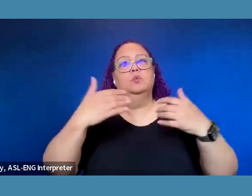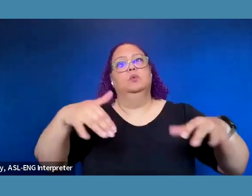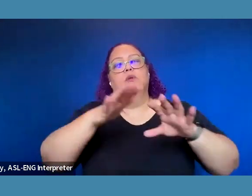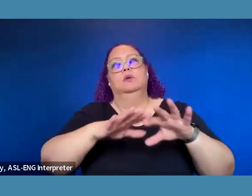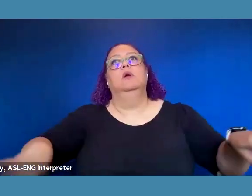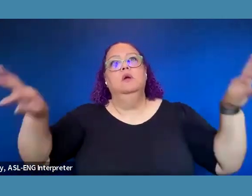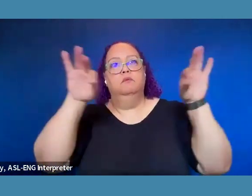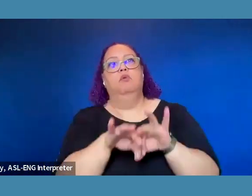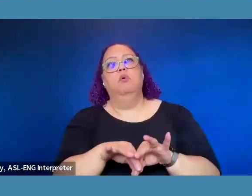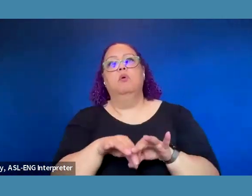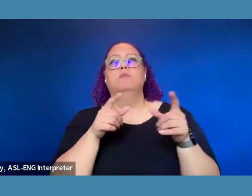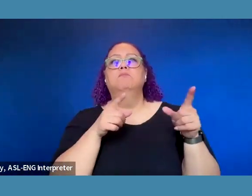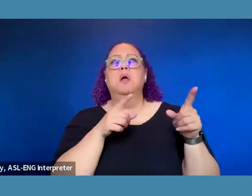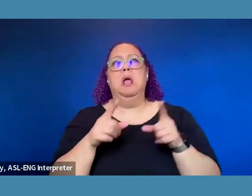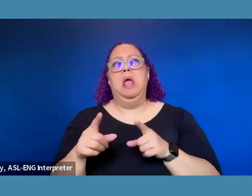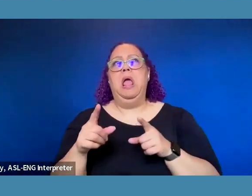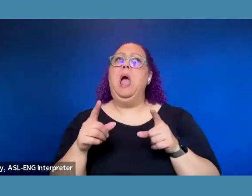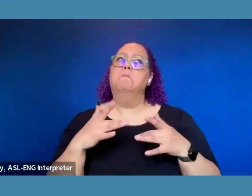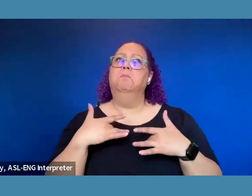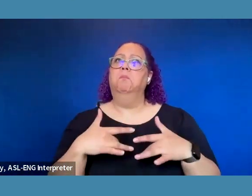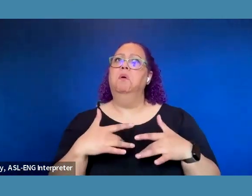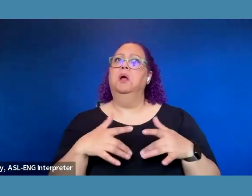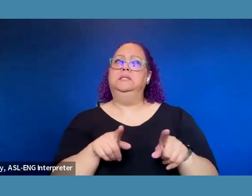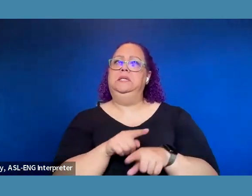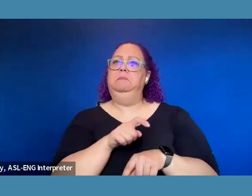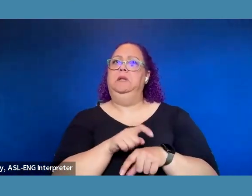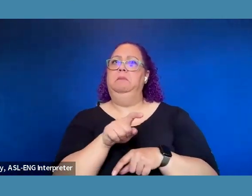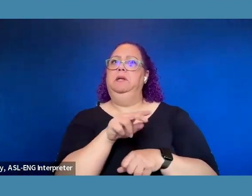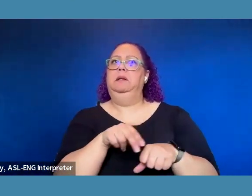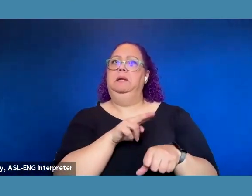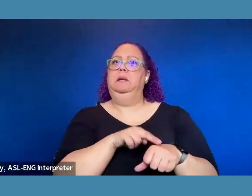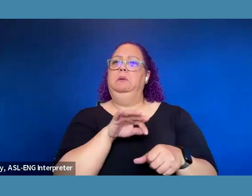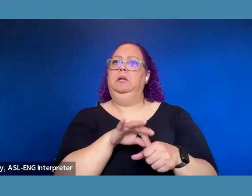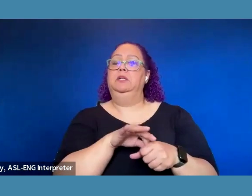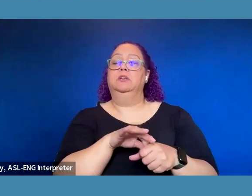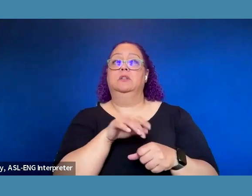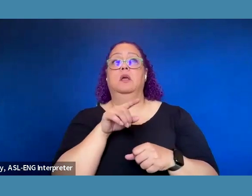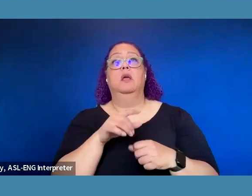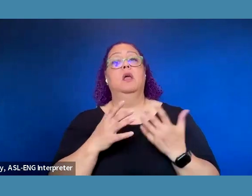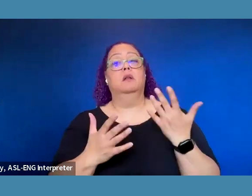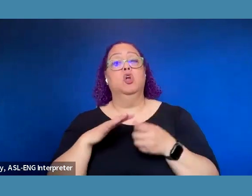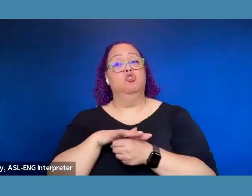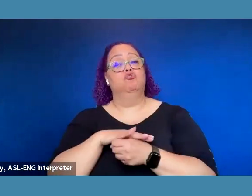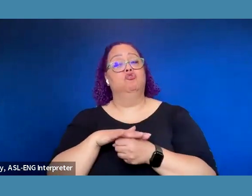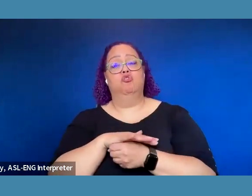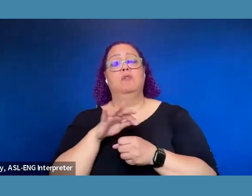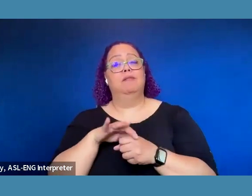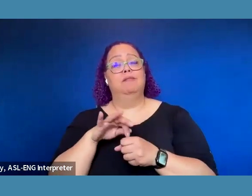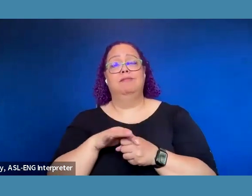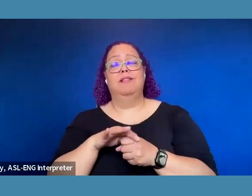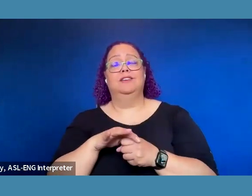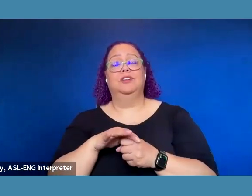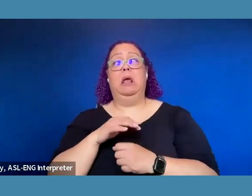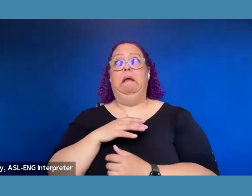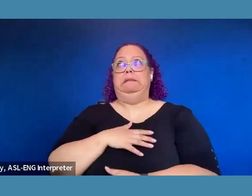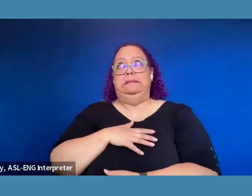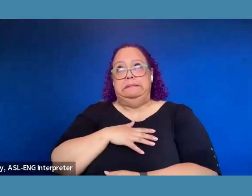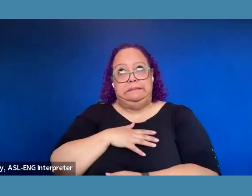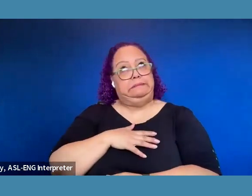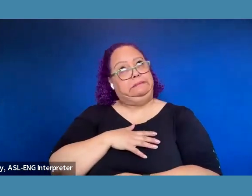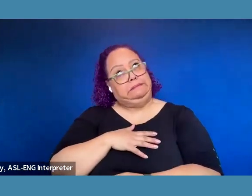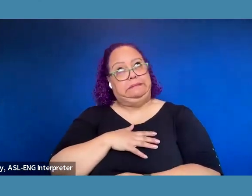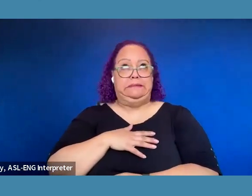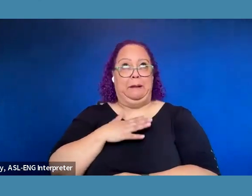are extremely important, you guys. Maybe even I hate to say it, speculatively